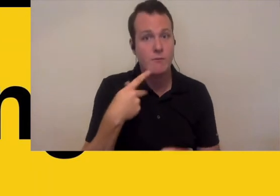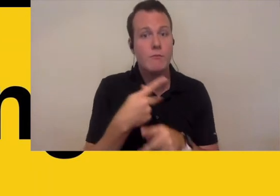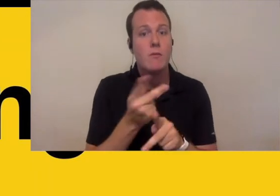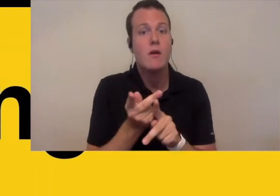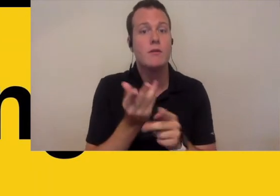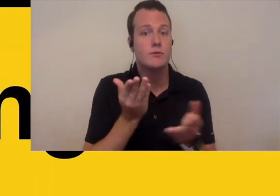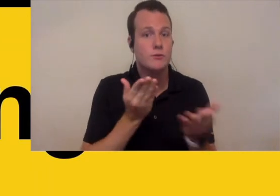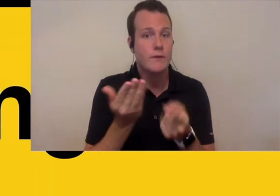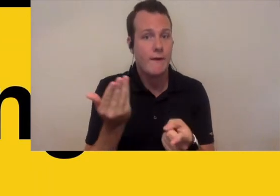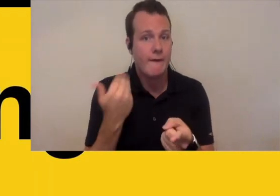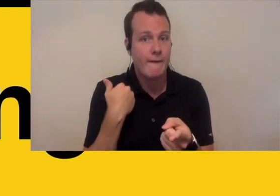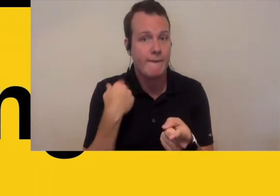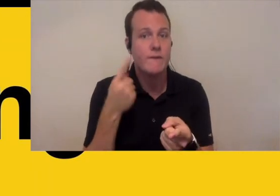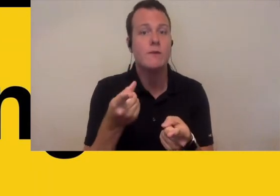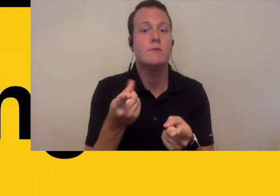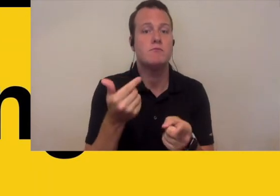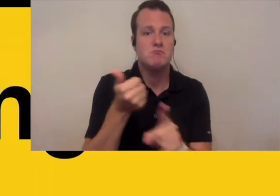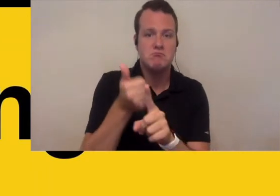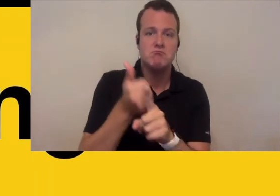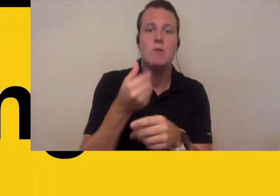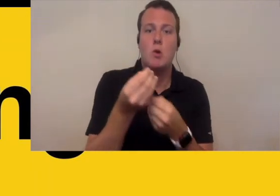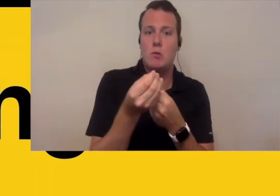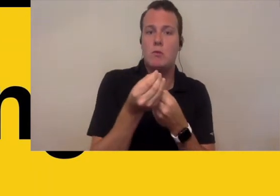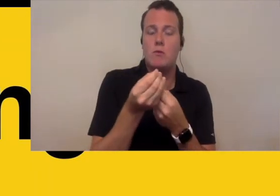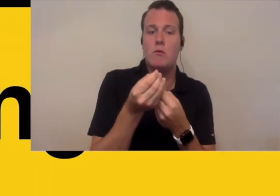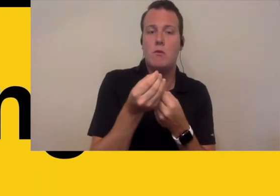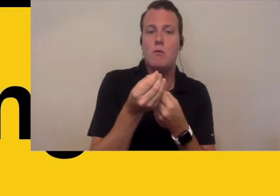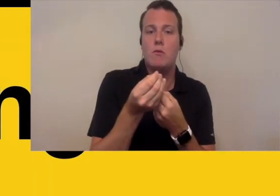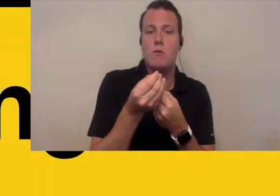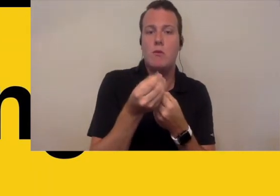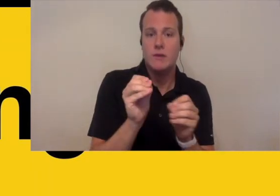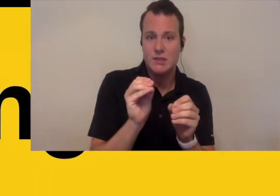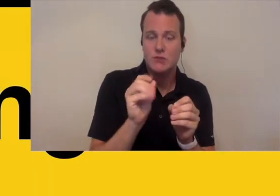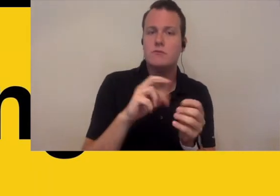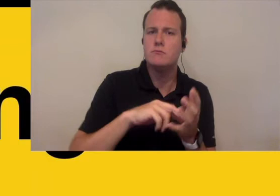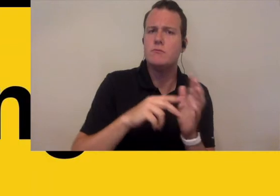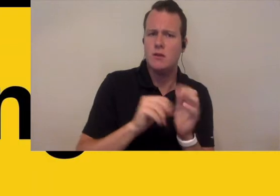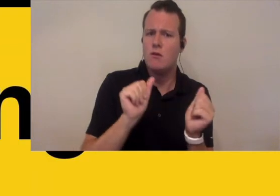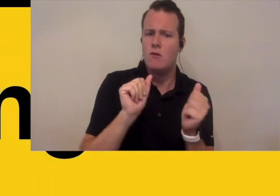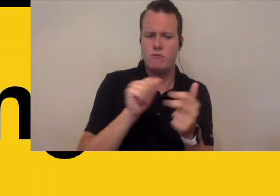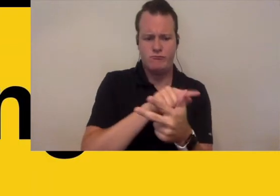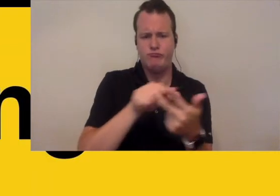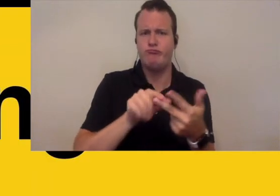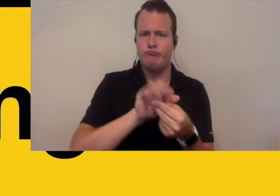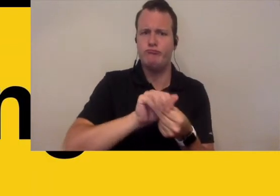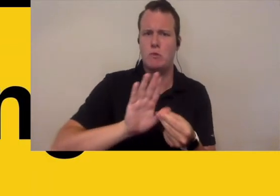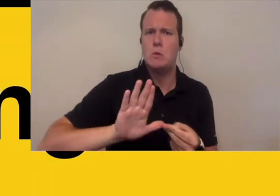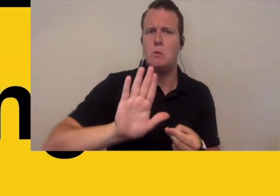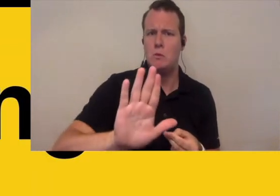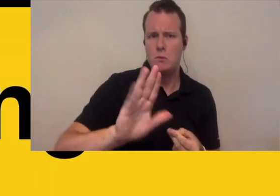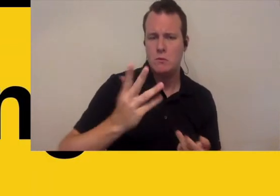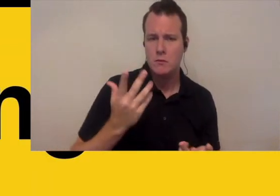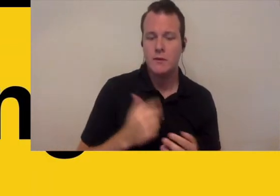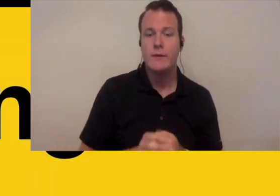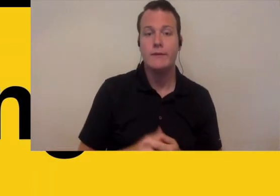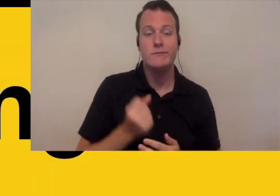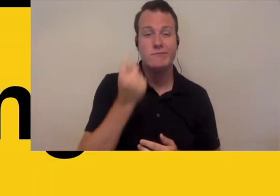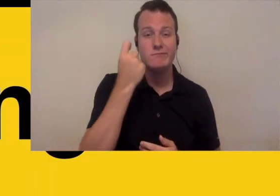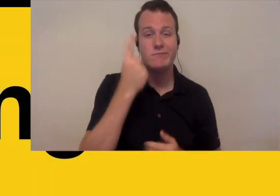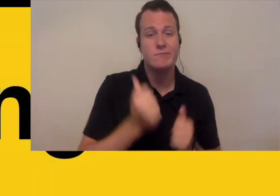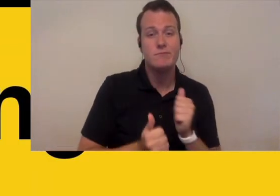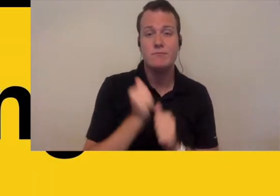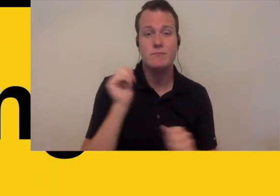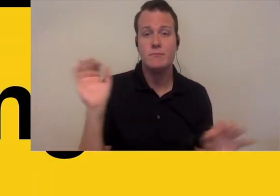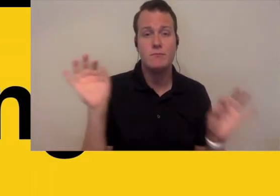have a service, and you're an organization. So you're all 3. And probably the most important